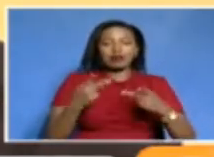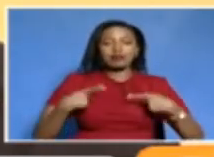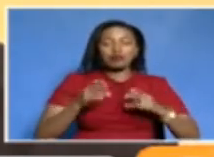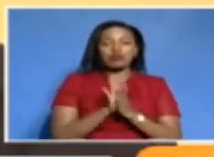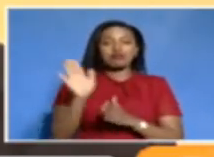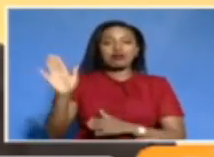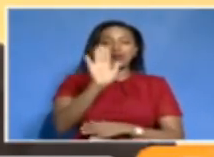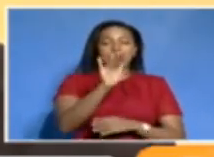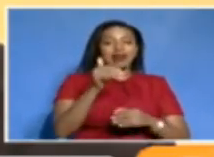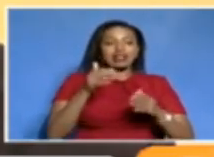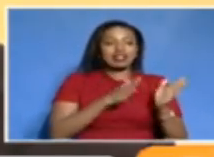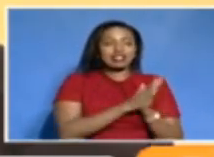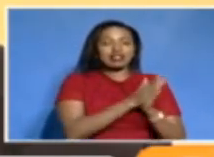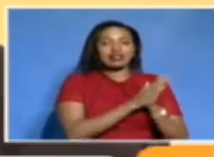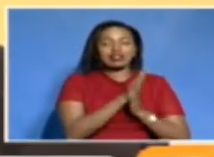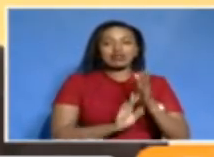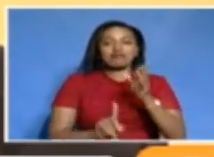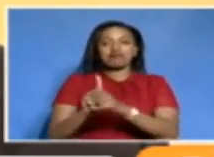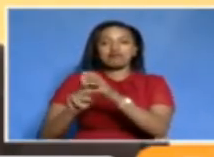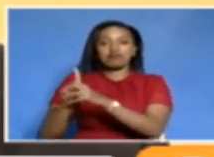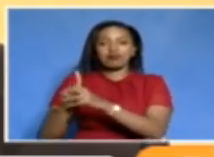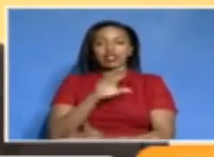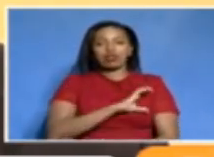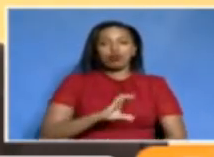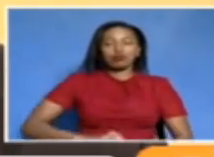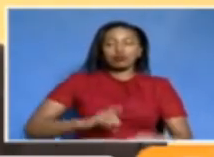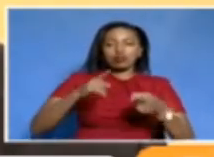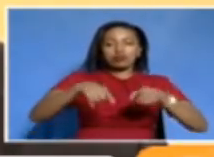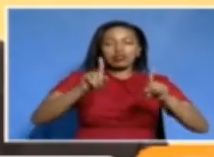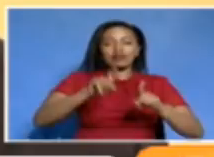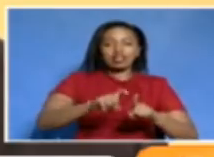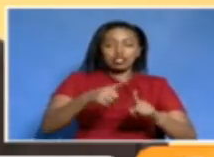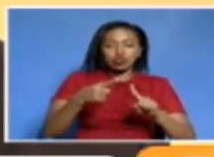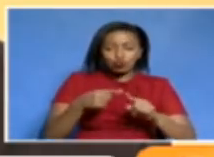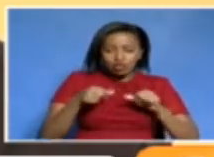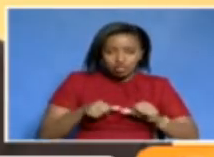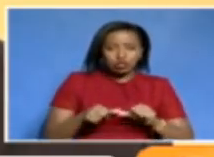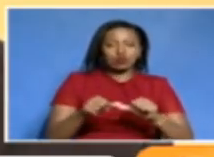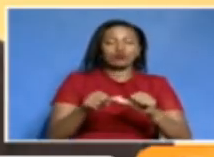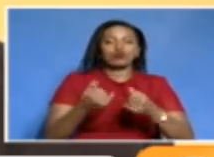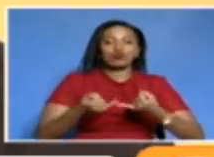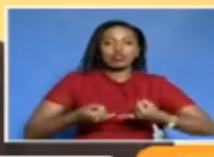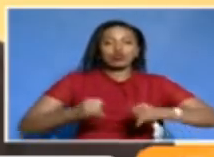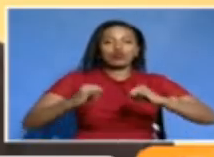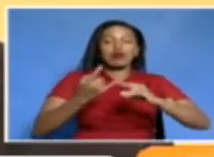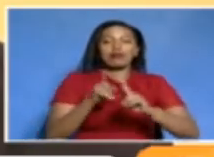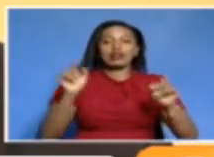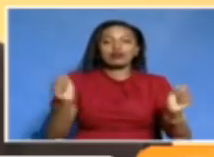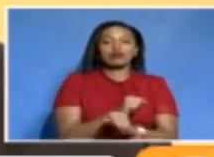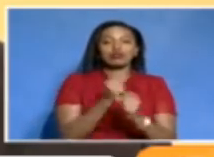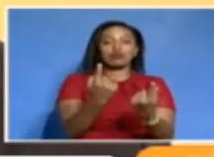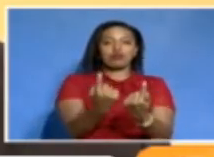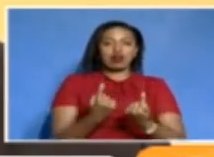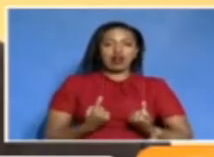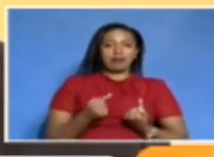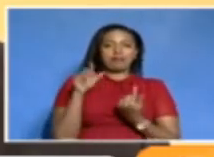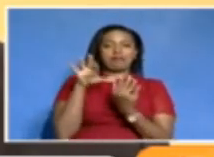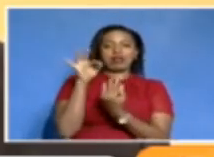politicians are meant to execute, that's why they're the executive. But then they cannot come and pick and